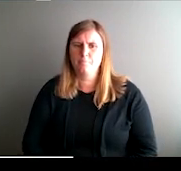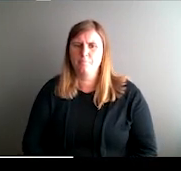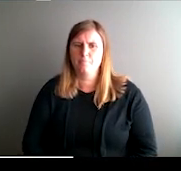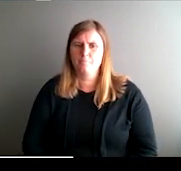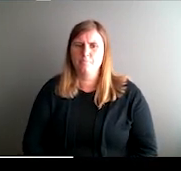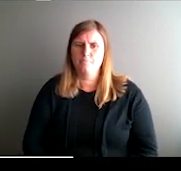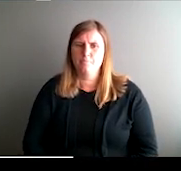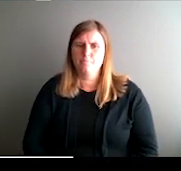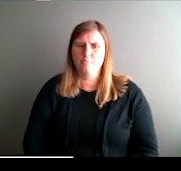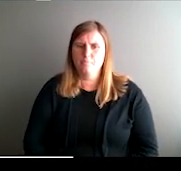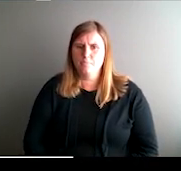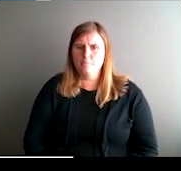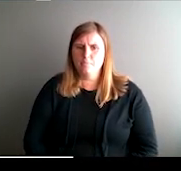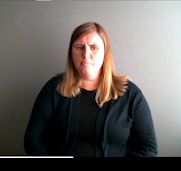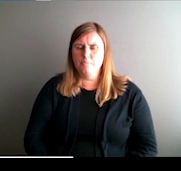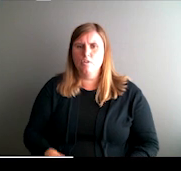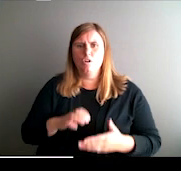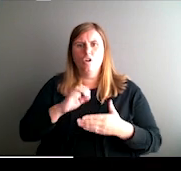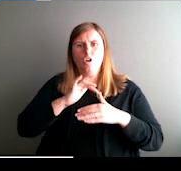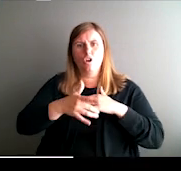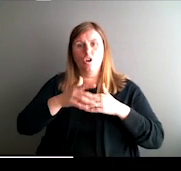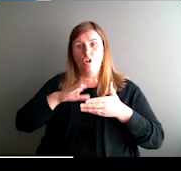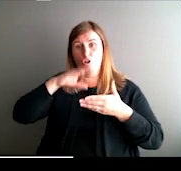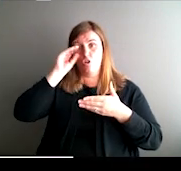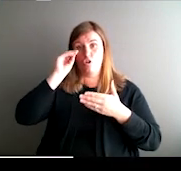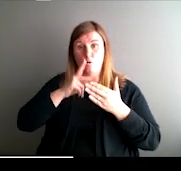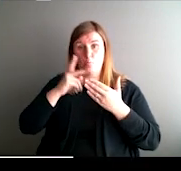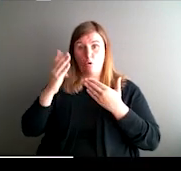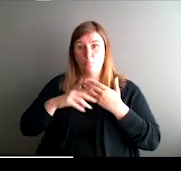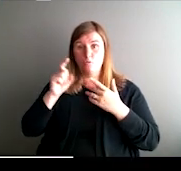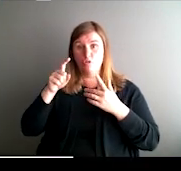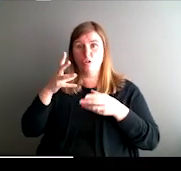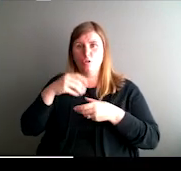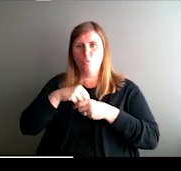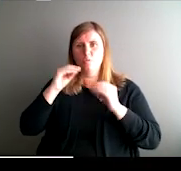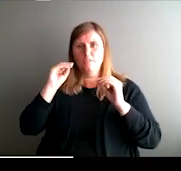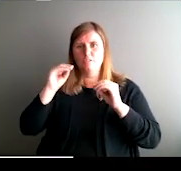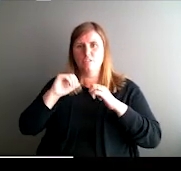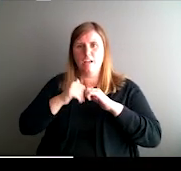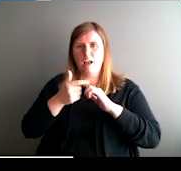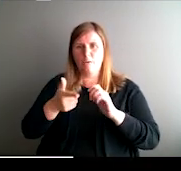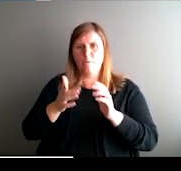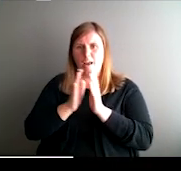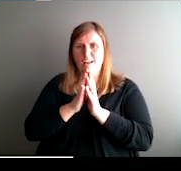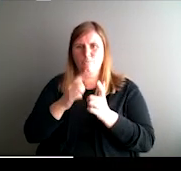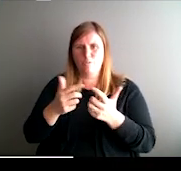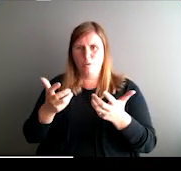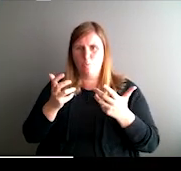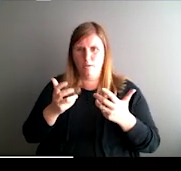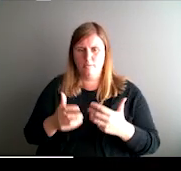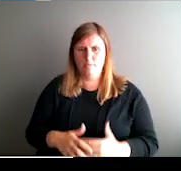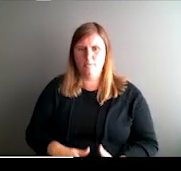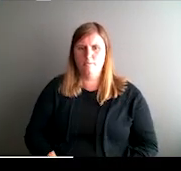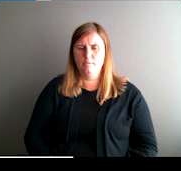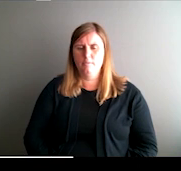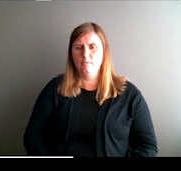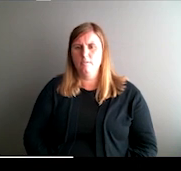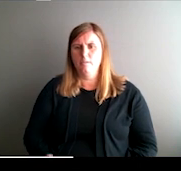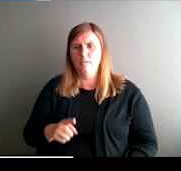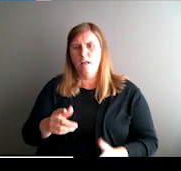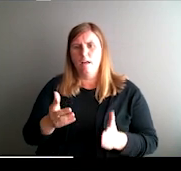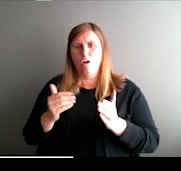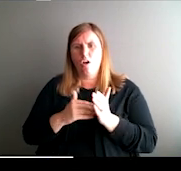Early learner programming should absolutely include teaching the students how to ask for what they want. This will